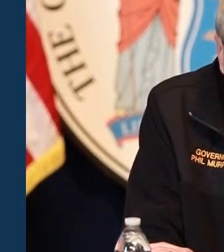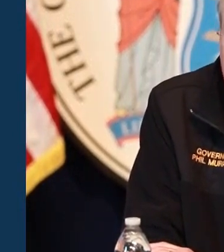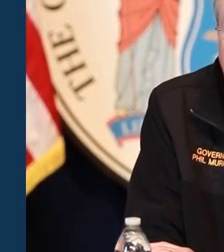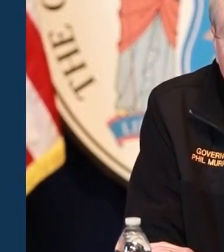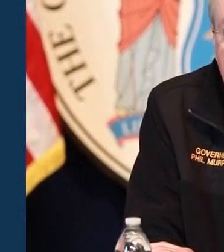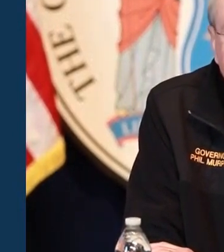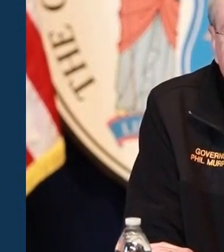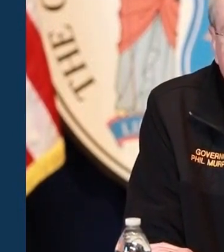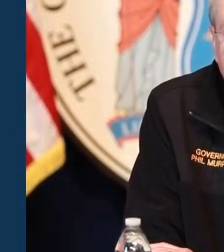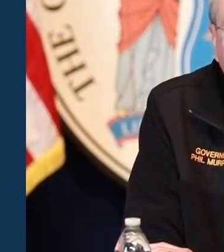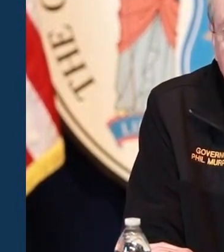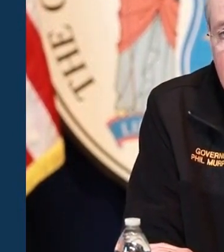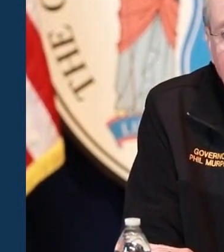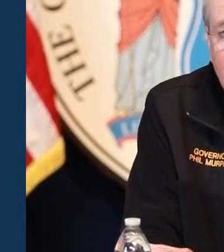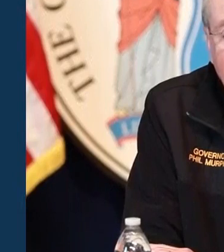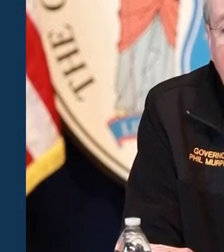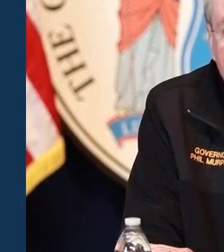us. It's nothing